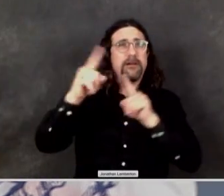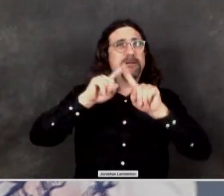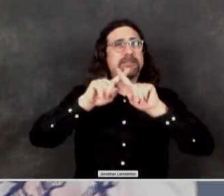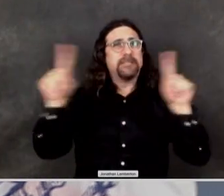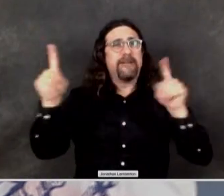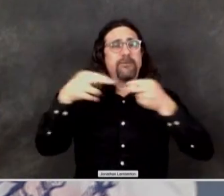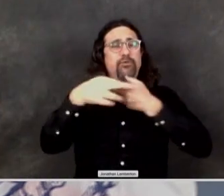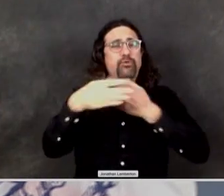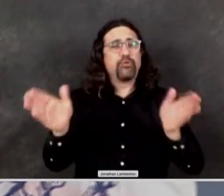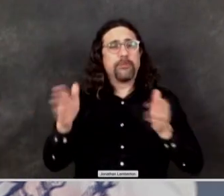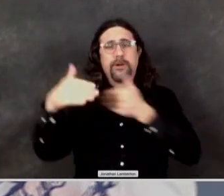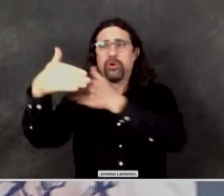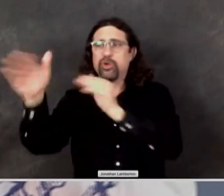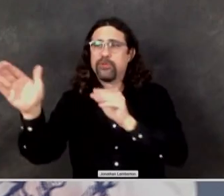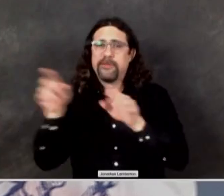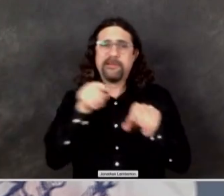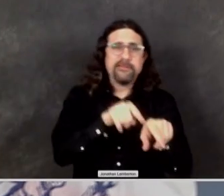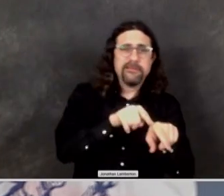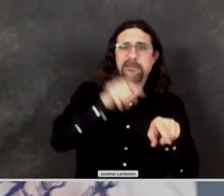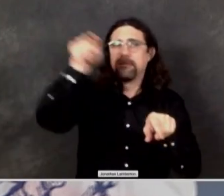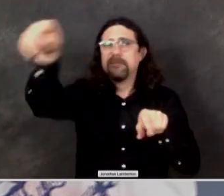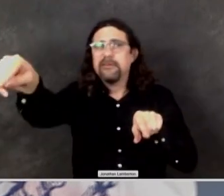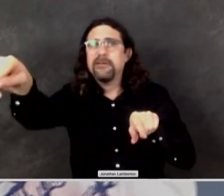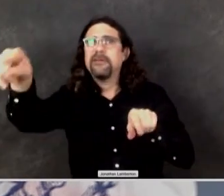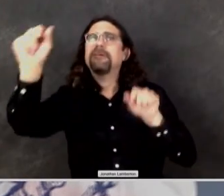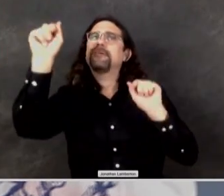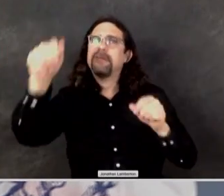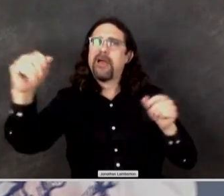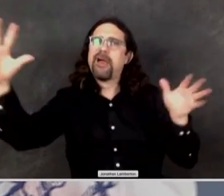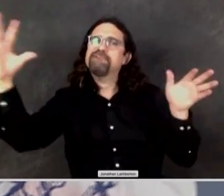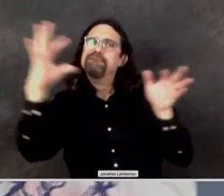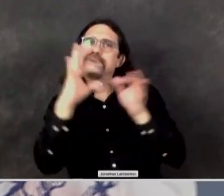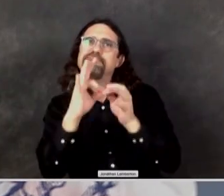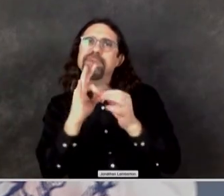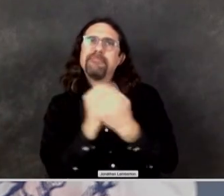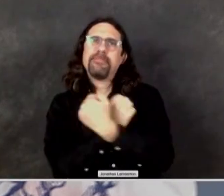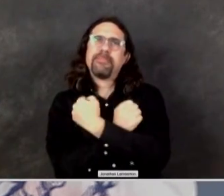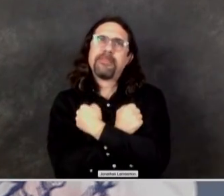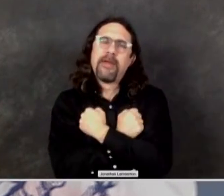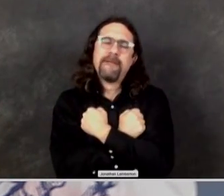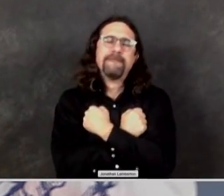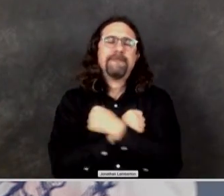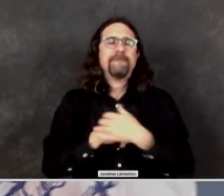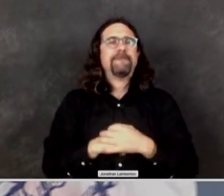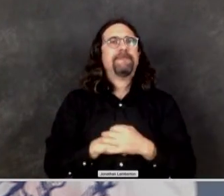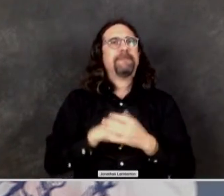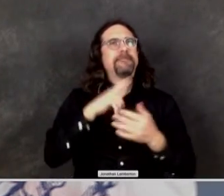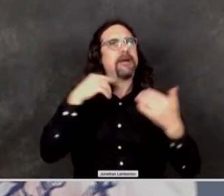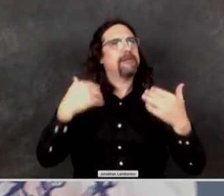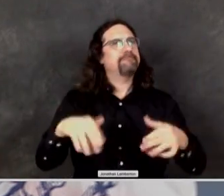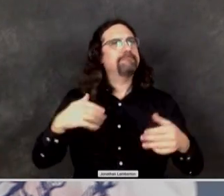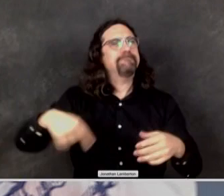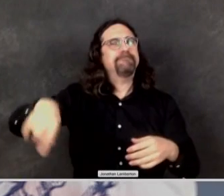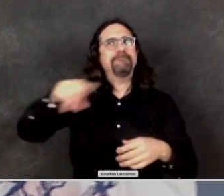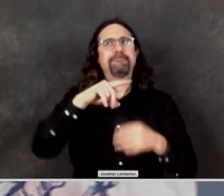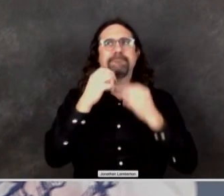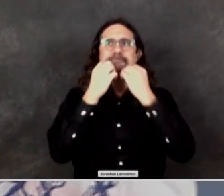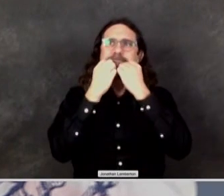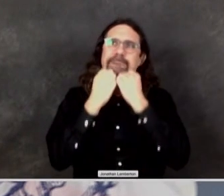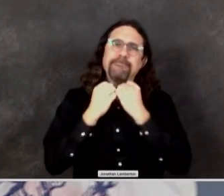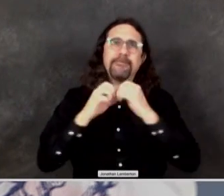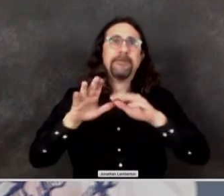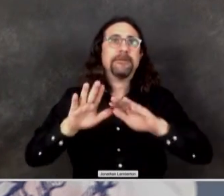And think about what we've asked of our children. It's a lot nowadays, just in normal